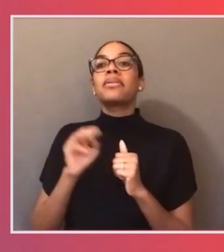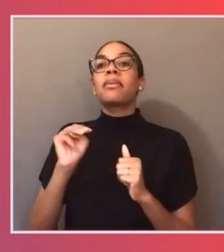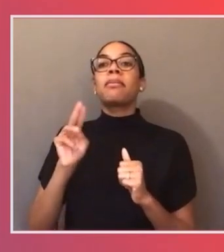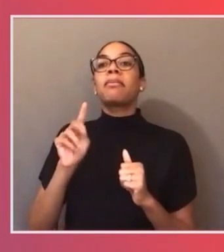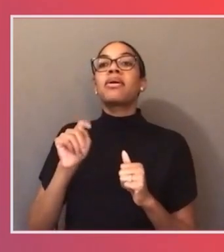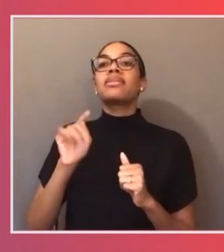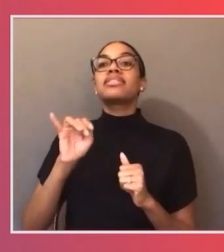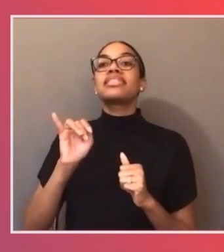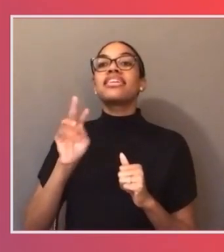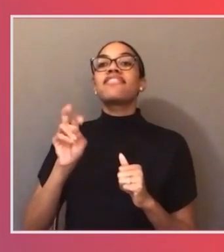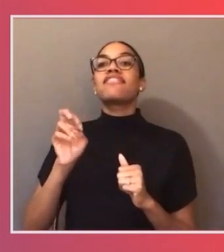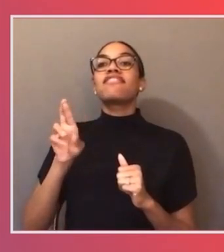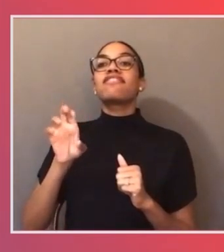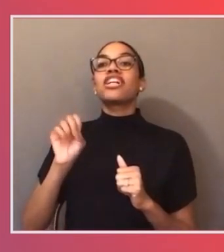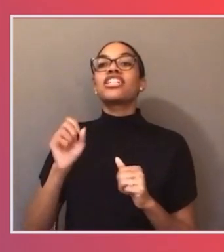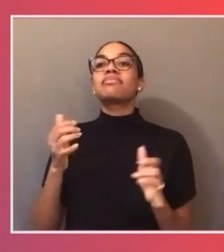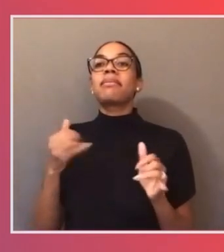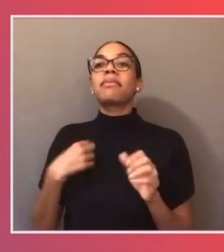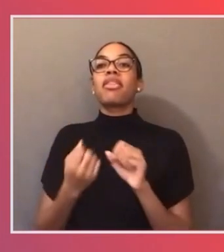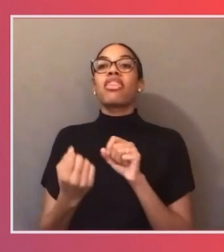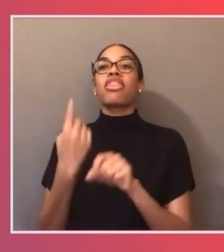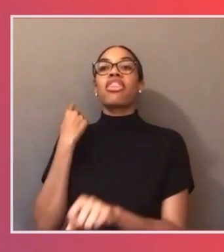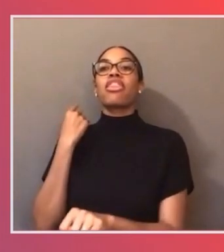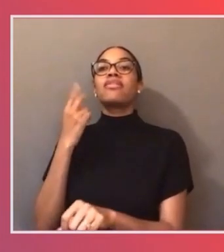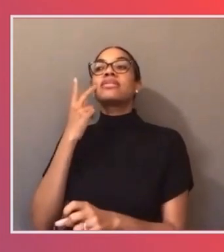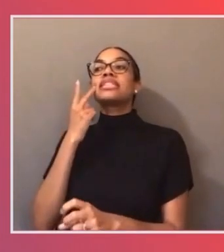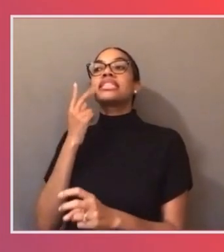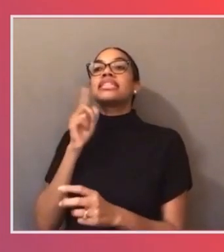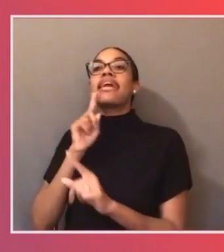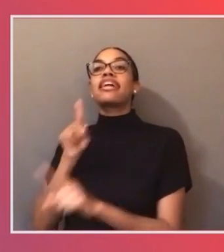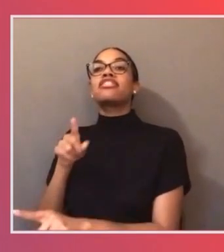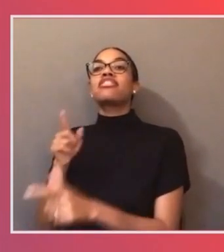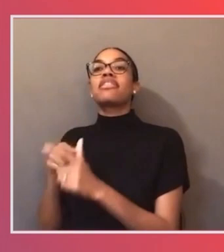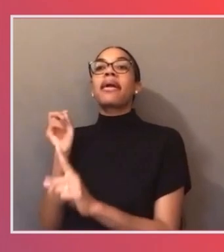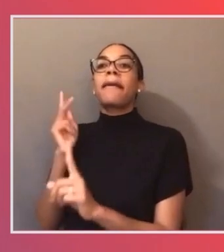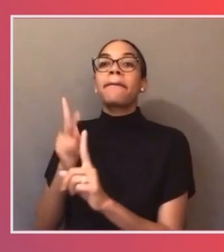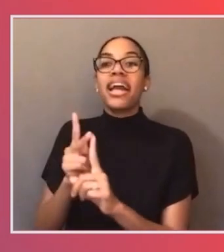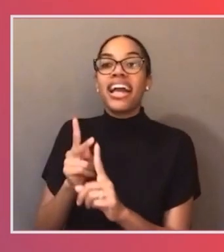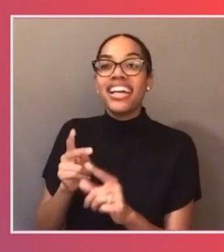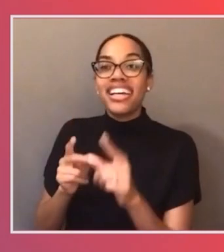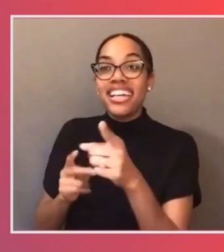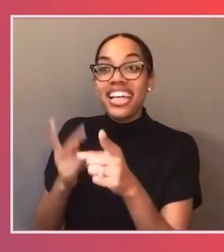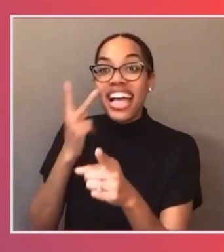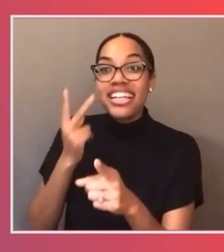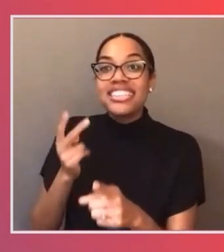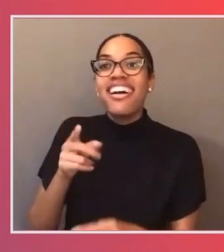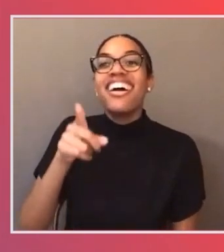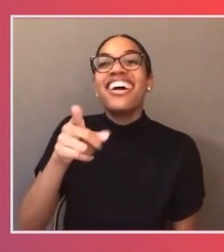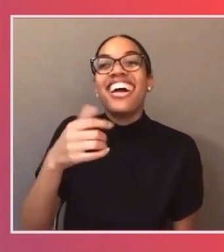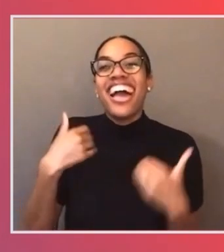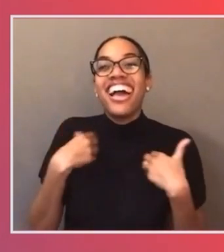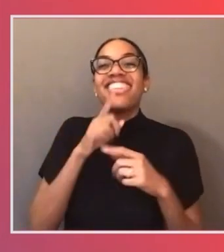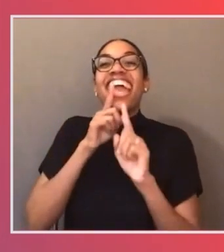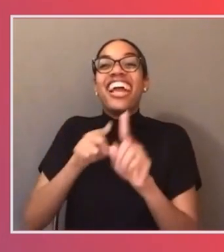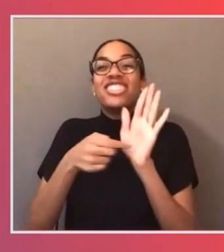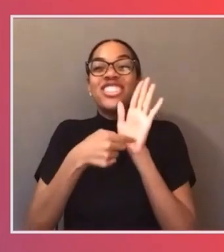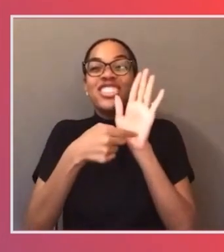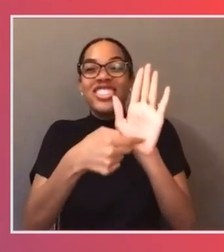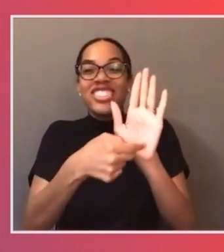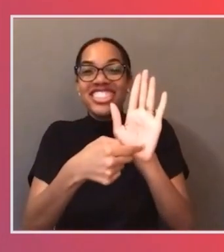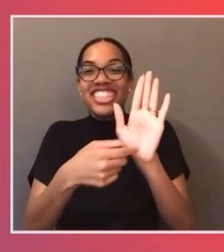was 433, Valkyrie, and I needed the answer on a certain